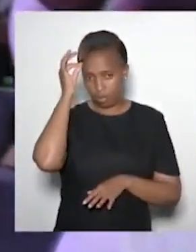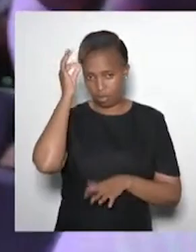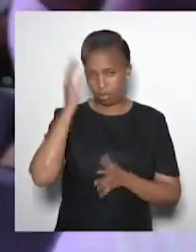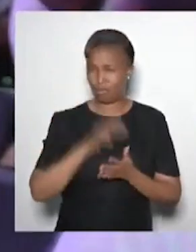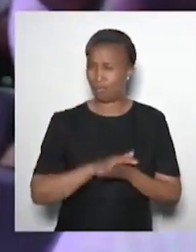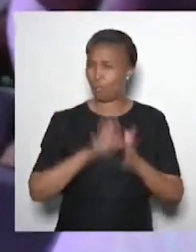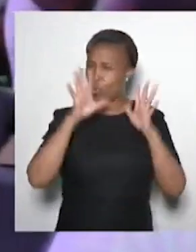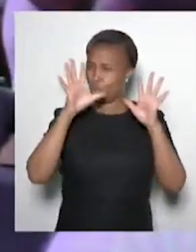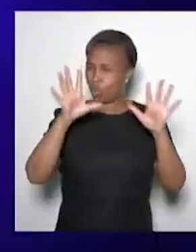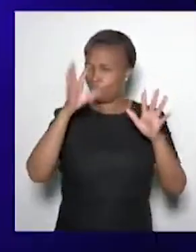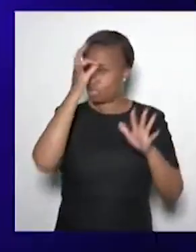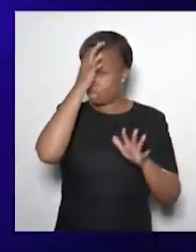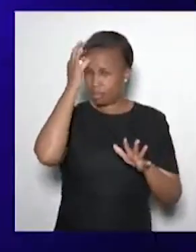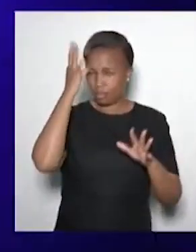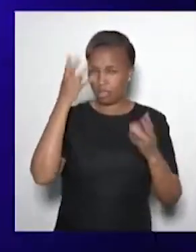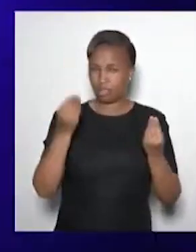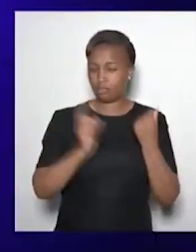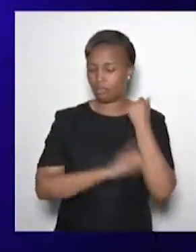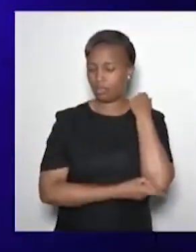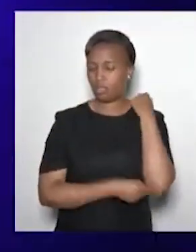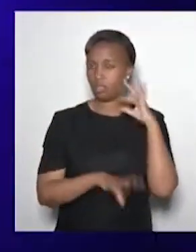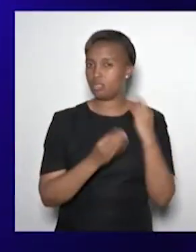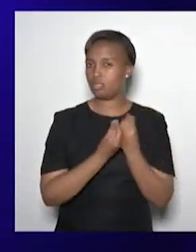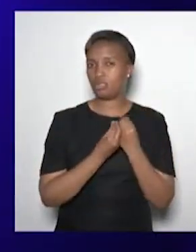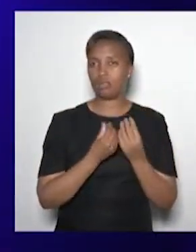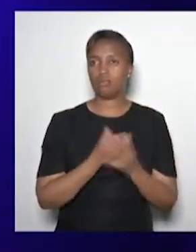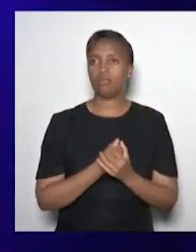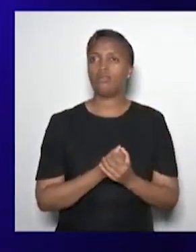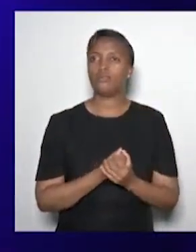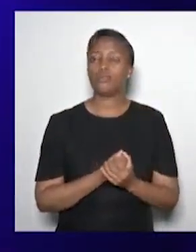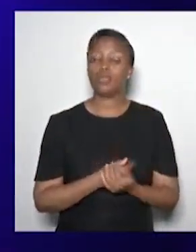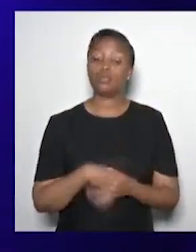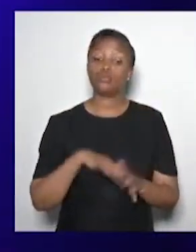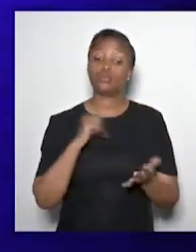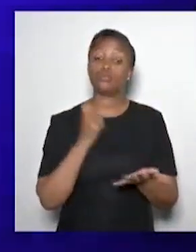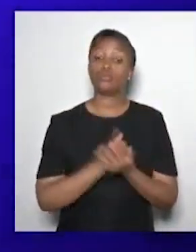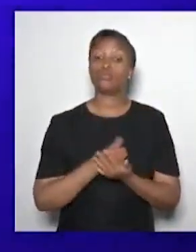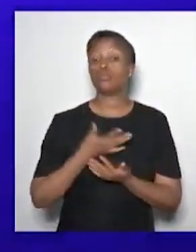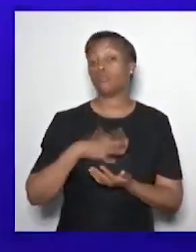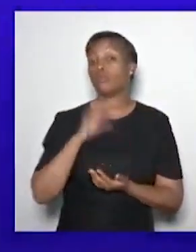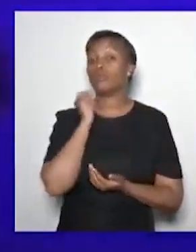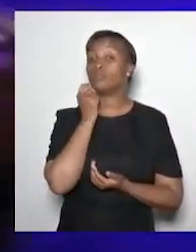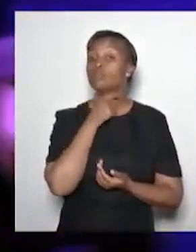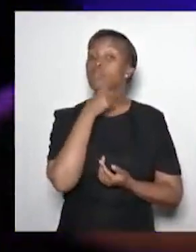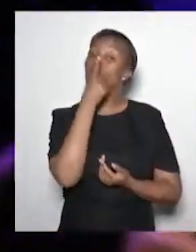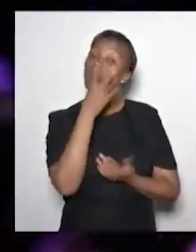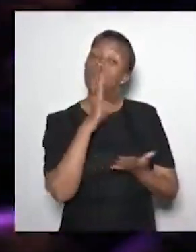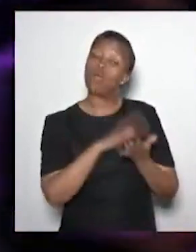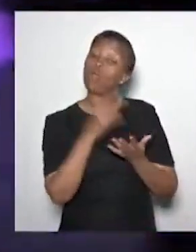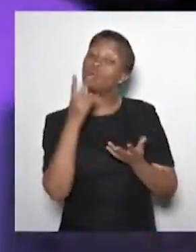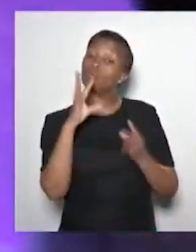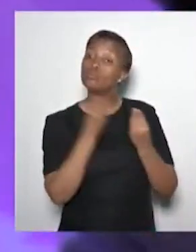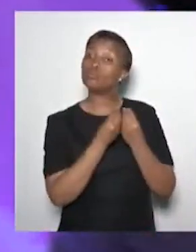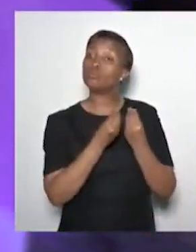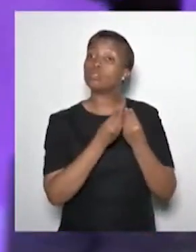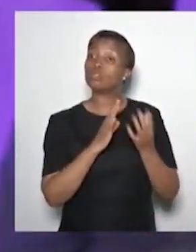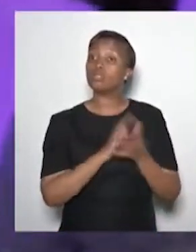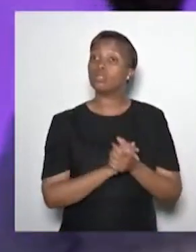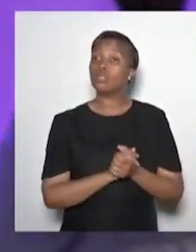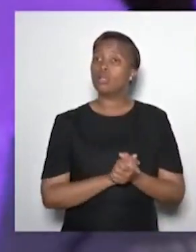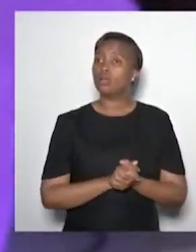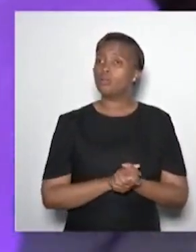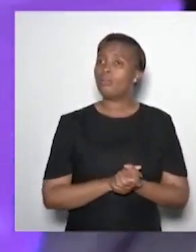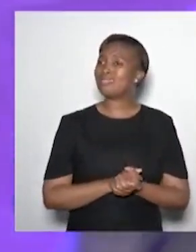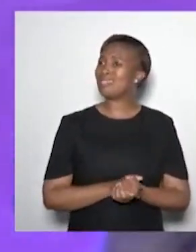me? It's the last thing. I'm not going to be back on stage. So just take your seats. I want to say one or two things to you as they get ready. Can you remove